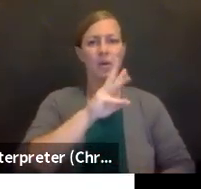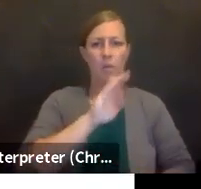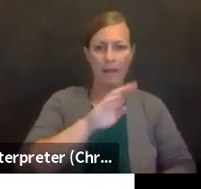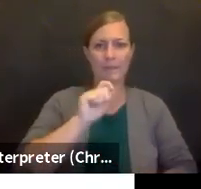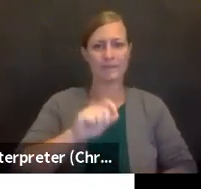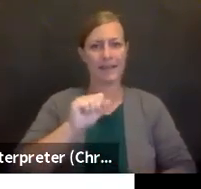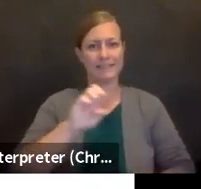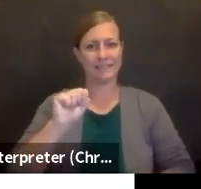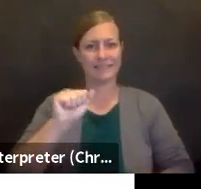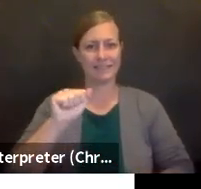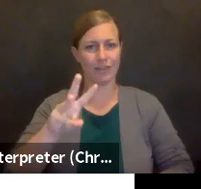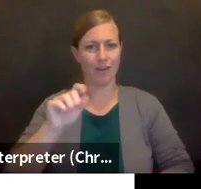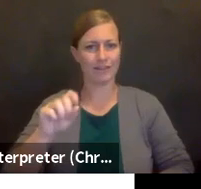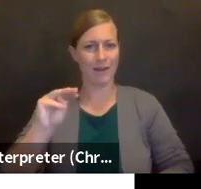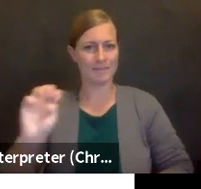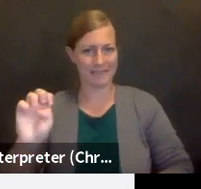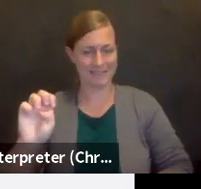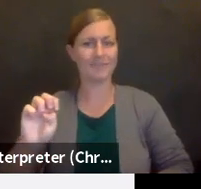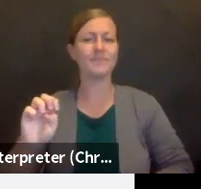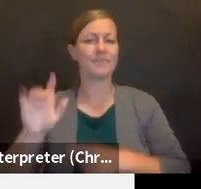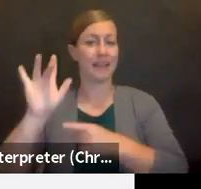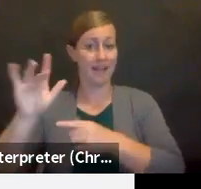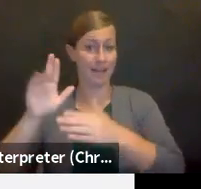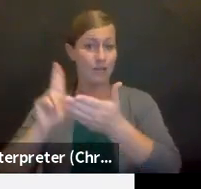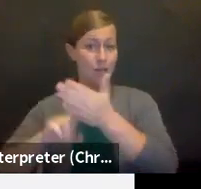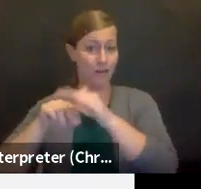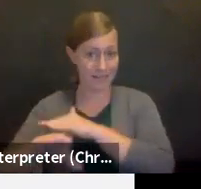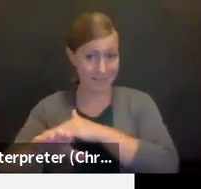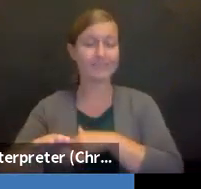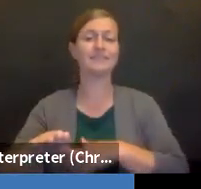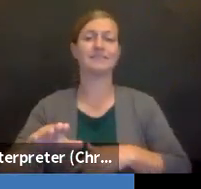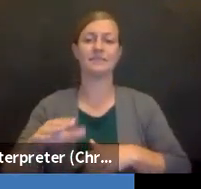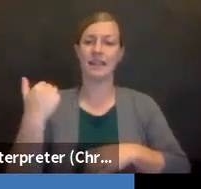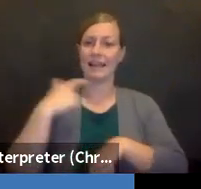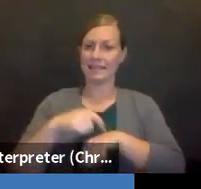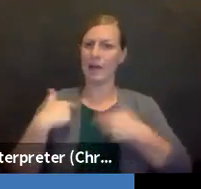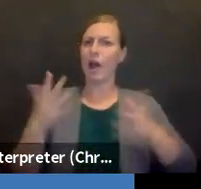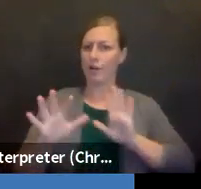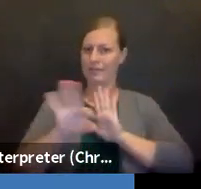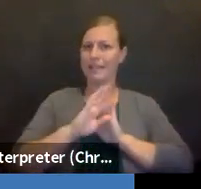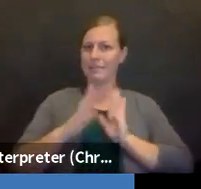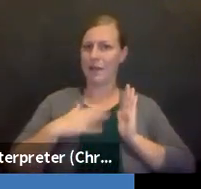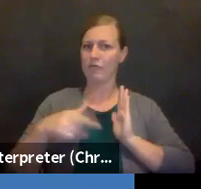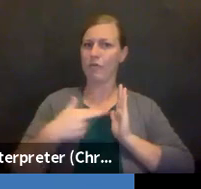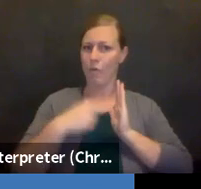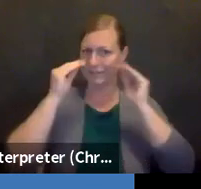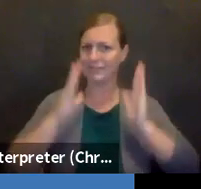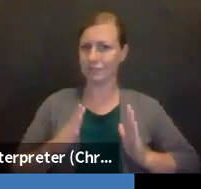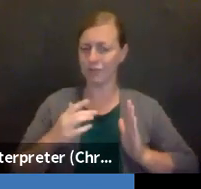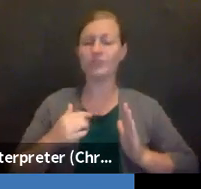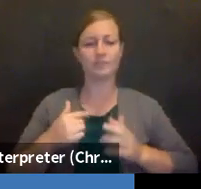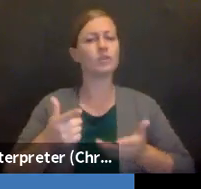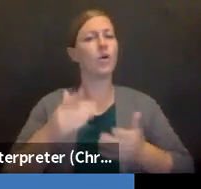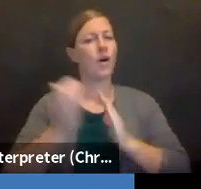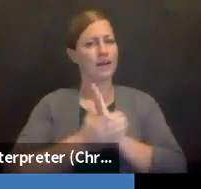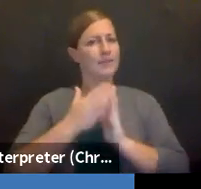web.seesaw.me. I'm clicking login. Since I clicked teacher last time and I did not log out, it automatically took me back